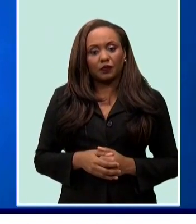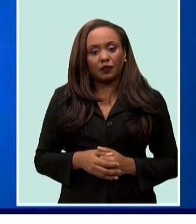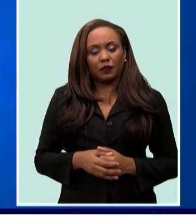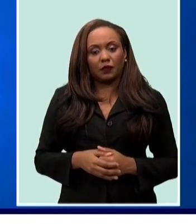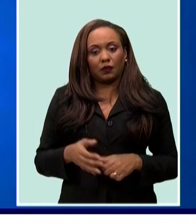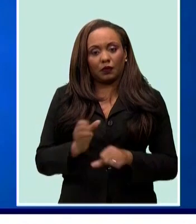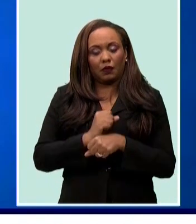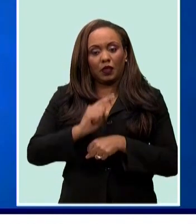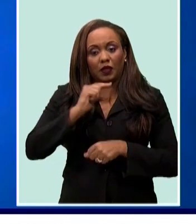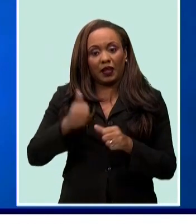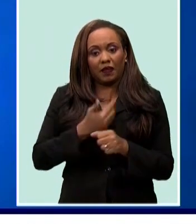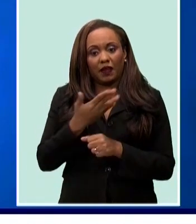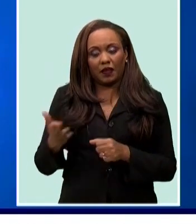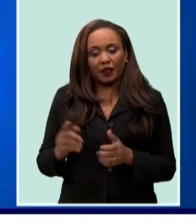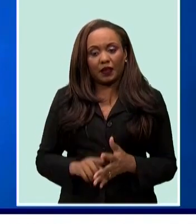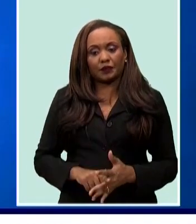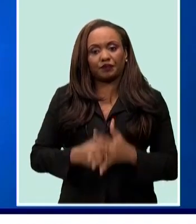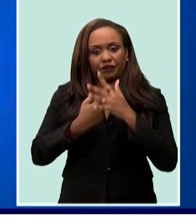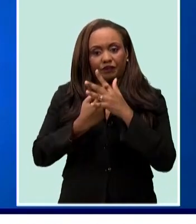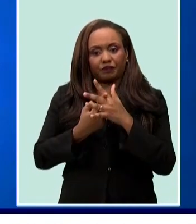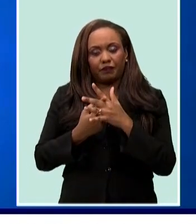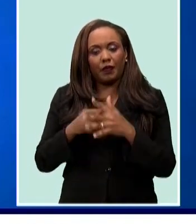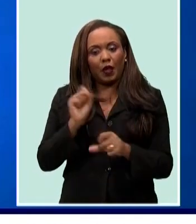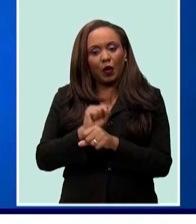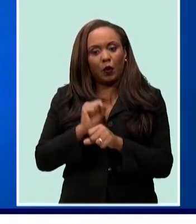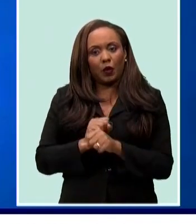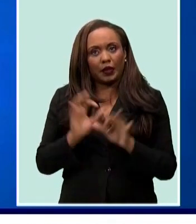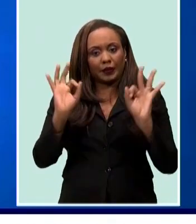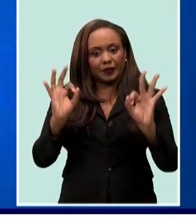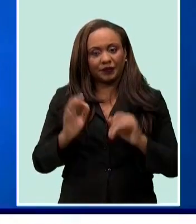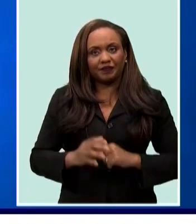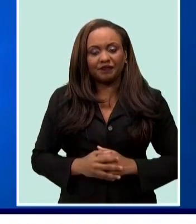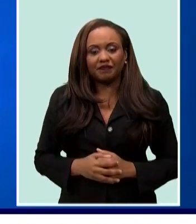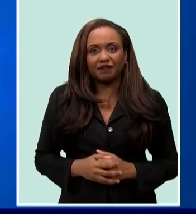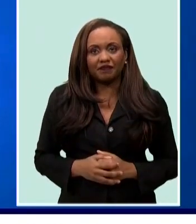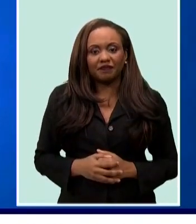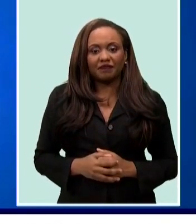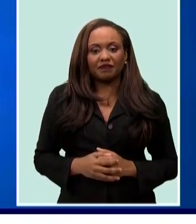divestment up and running and fully operational.